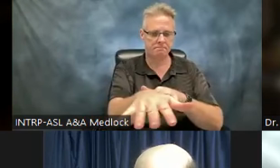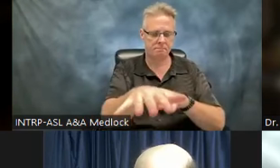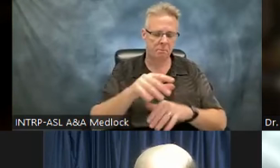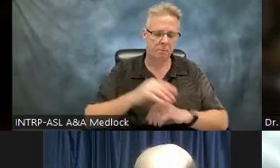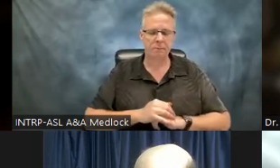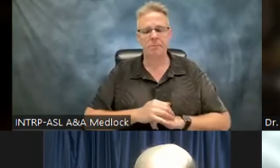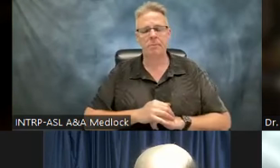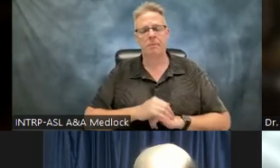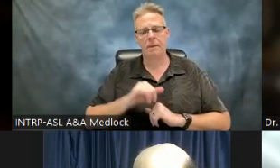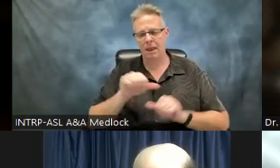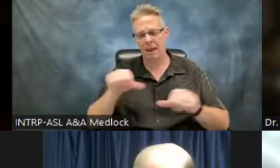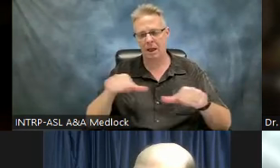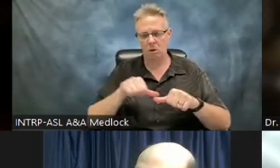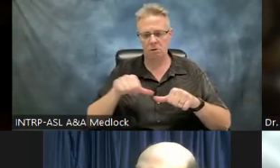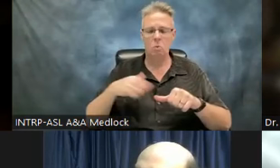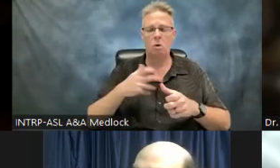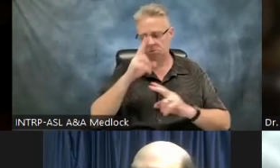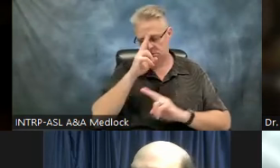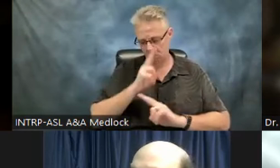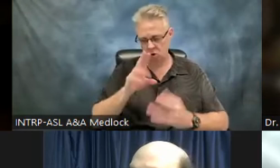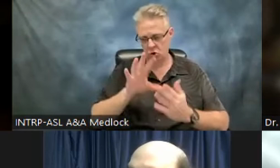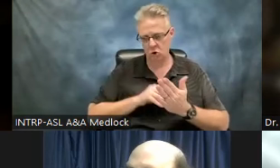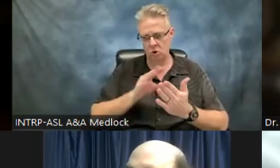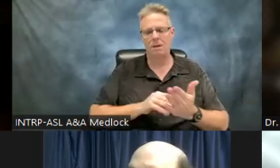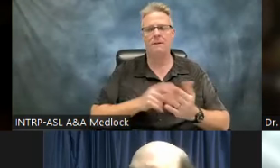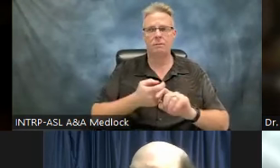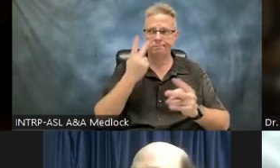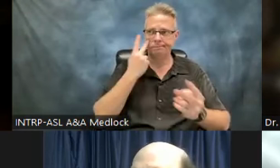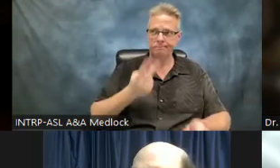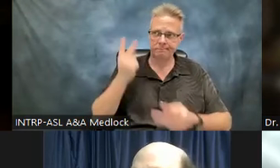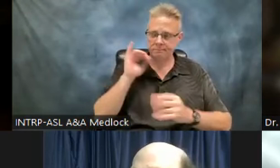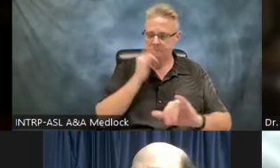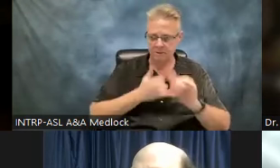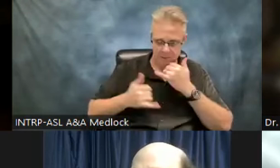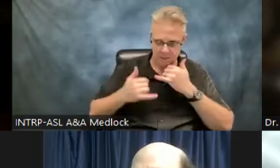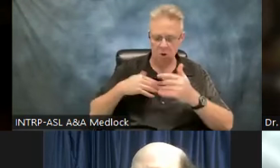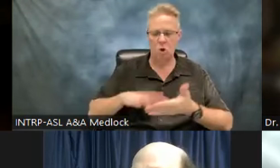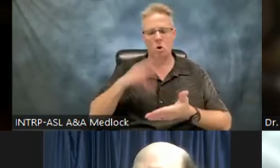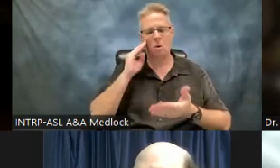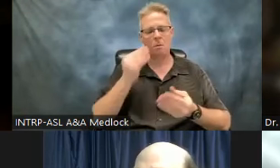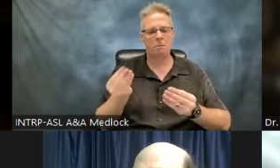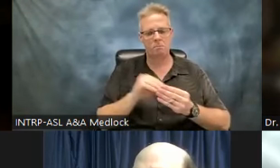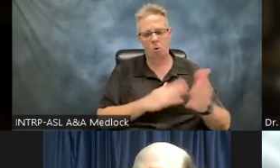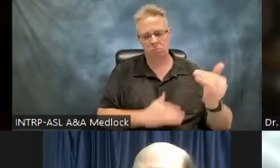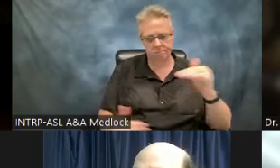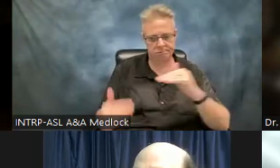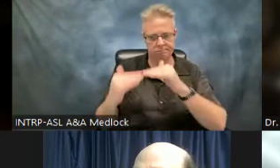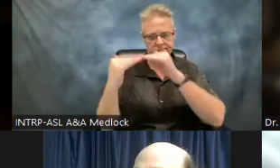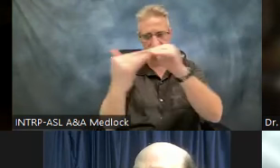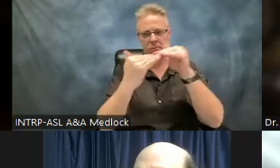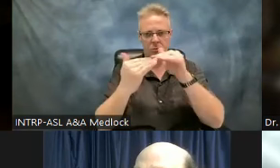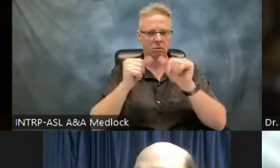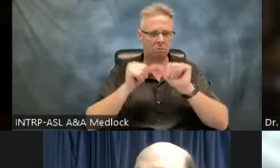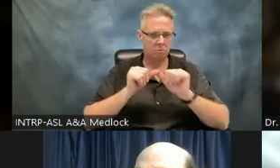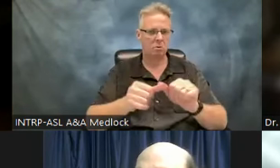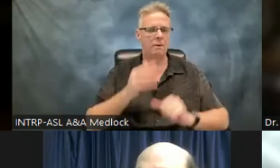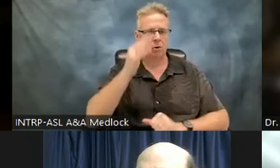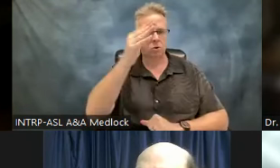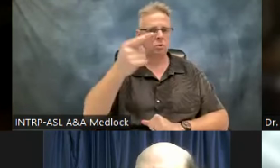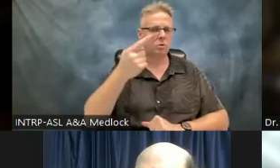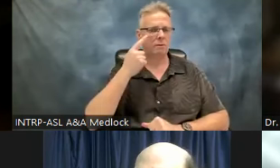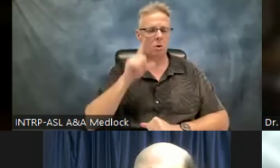this acknowledgement, we commit to honoring and learning from the past and working towards a more equitable and sustainable future for the lower